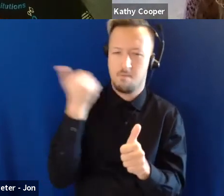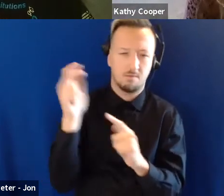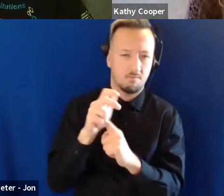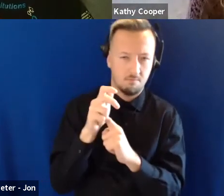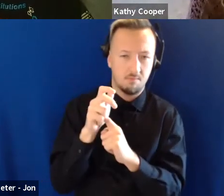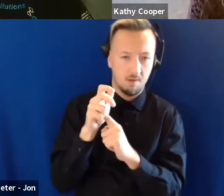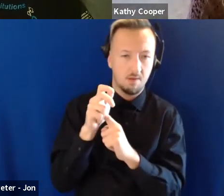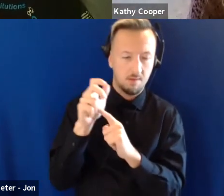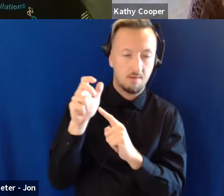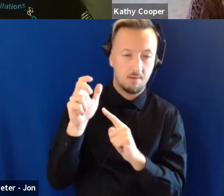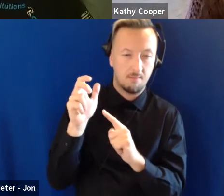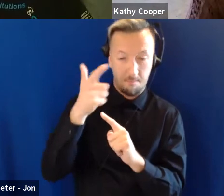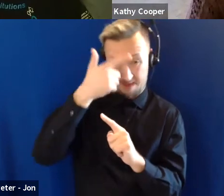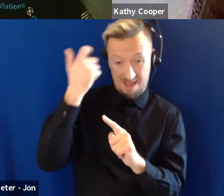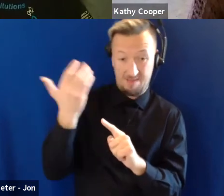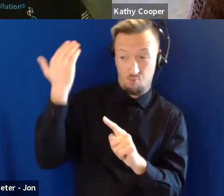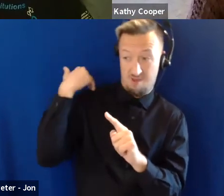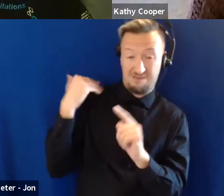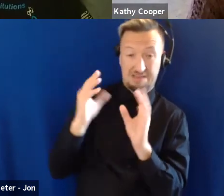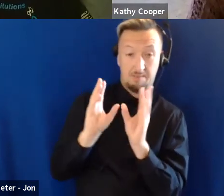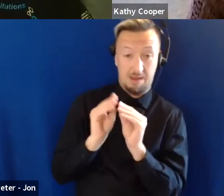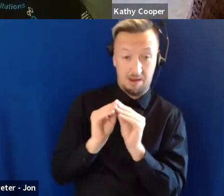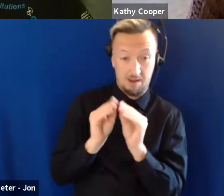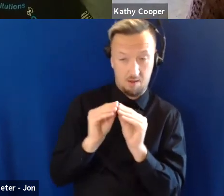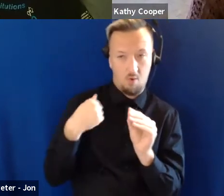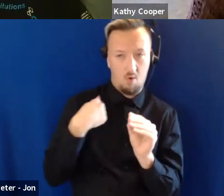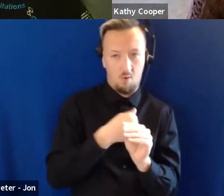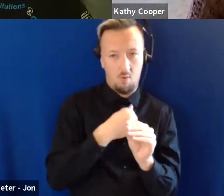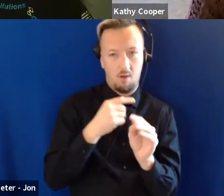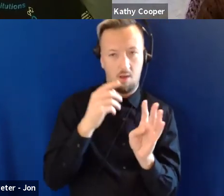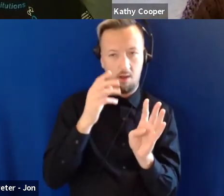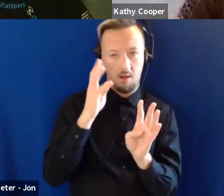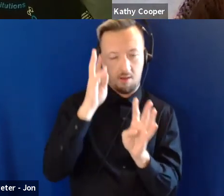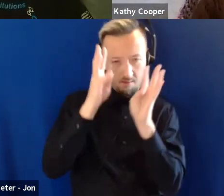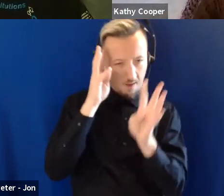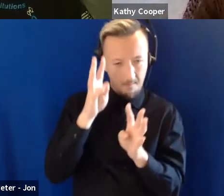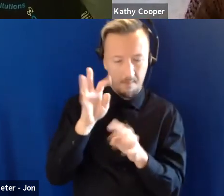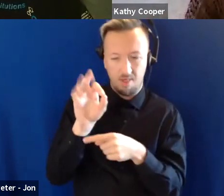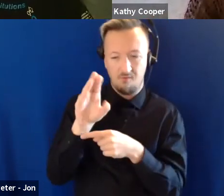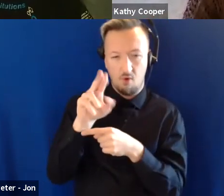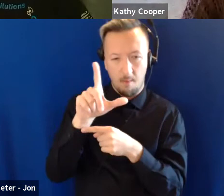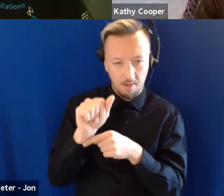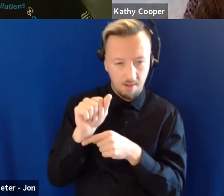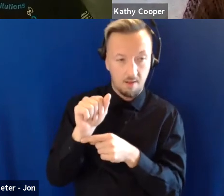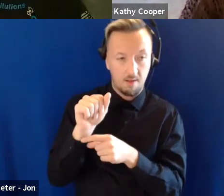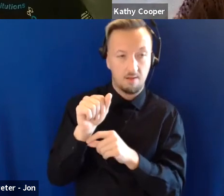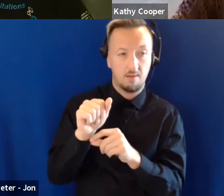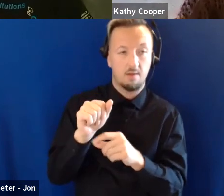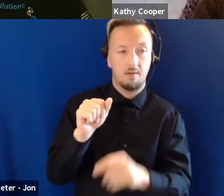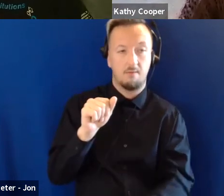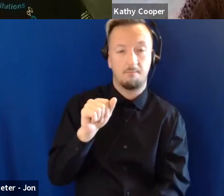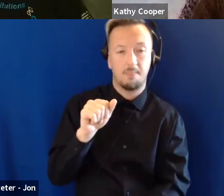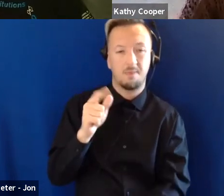we had previously, we came up with the formula that we felt was fair. And we did that by looking at